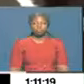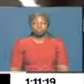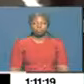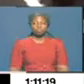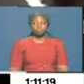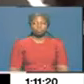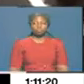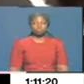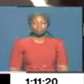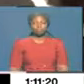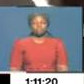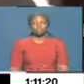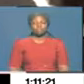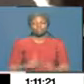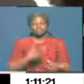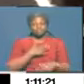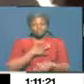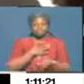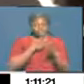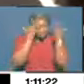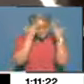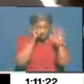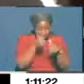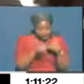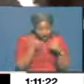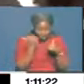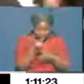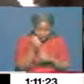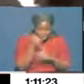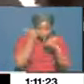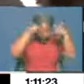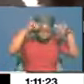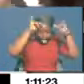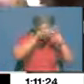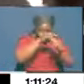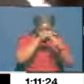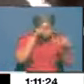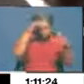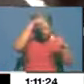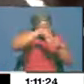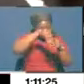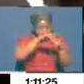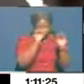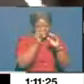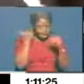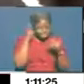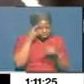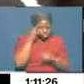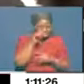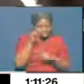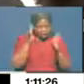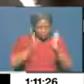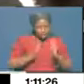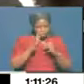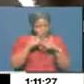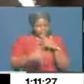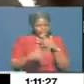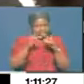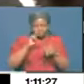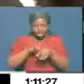Sikujua kwamba ni ng'ombe imechinjwa ndani, nilijua ni damu ya mtu. Akatoka kwenye dirisha akaja kwa mlango akaniambia hii ni ng'ombe